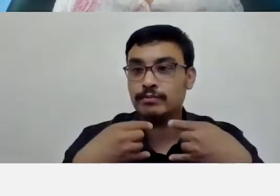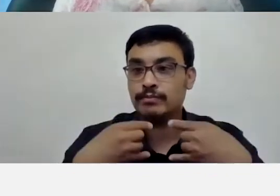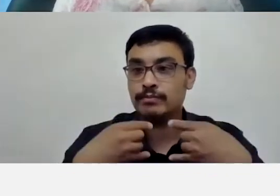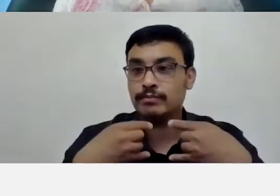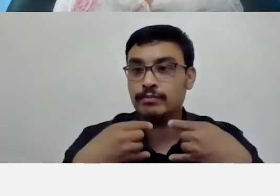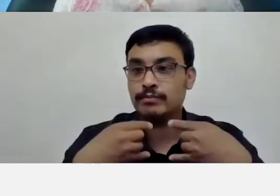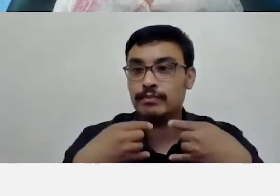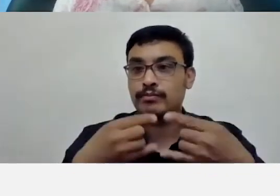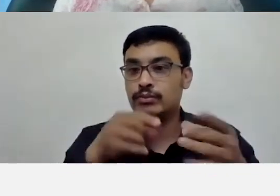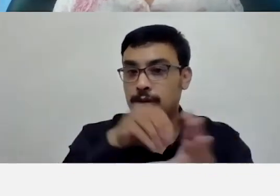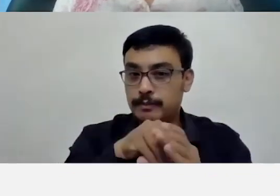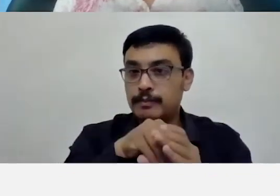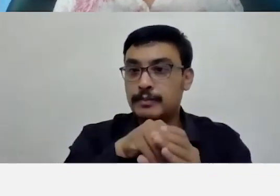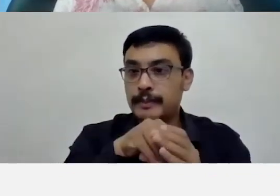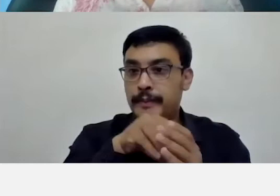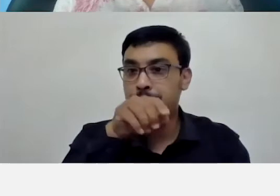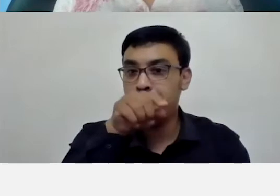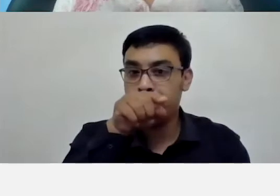So this is the